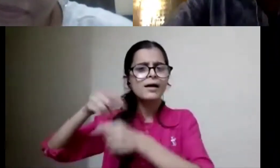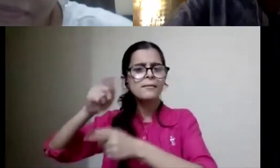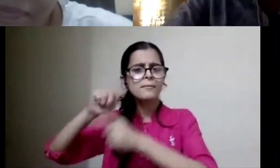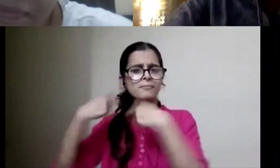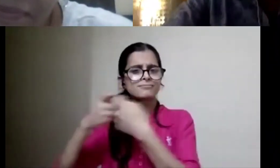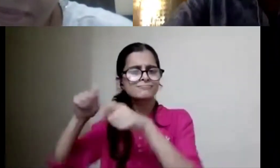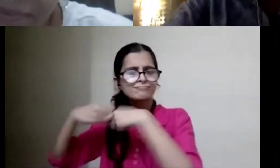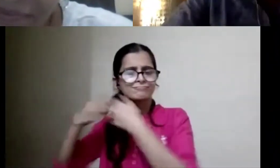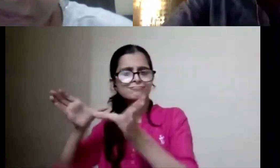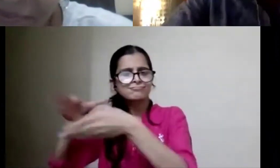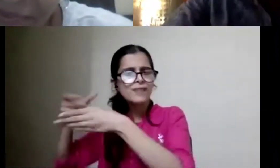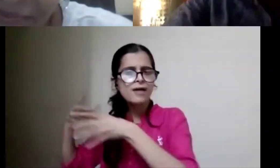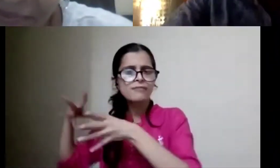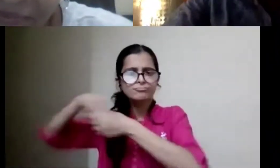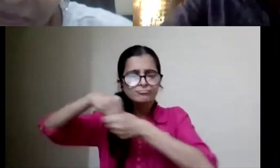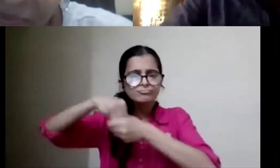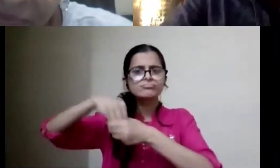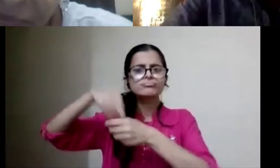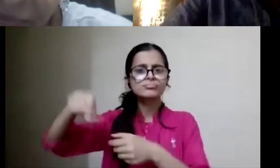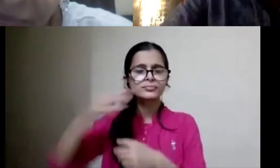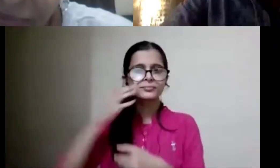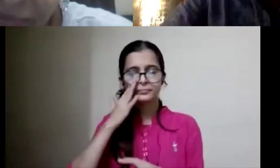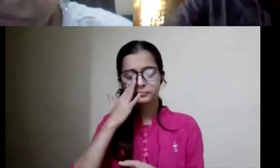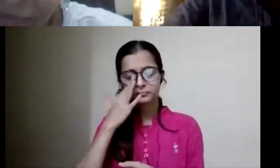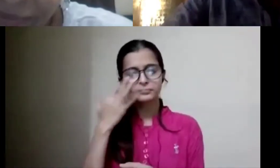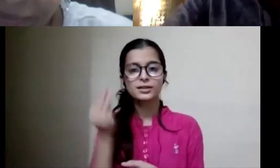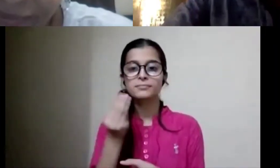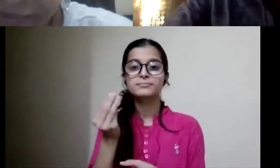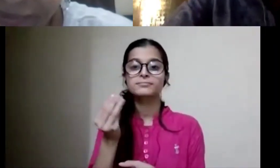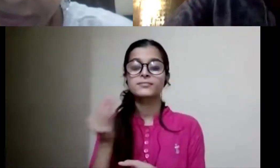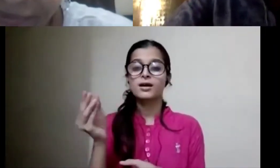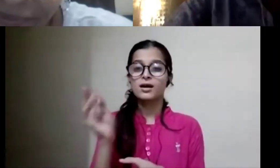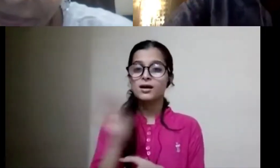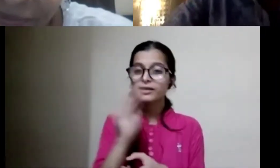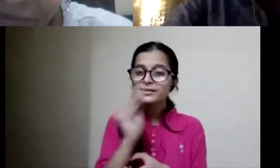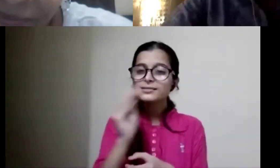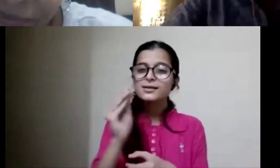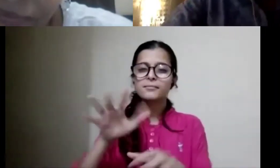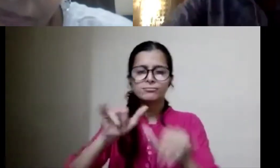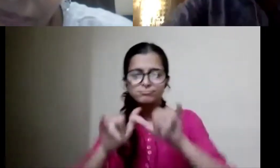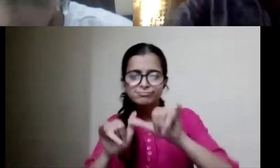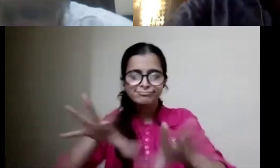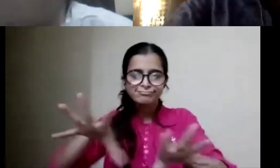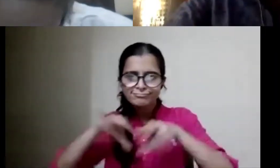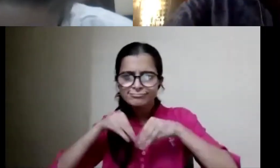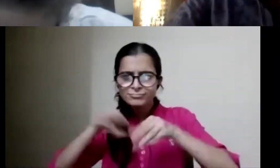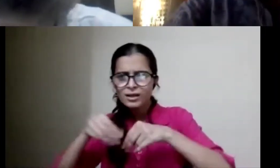area of reasonable accommodation as well, what is relevant and what is not,